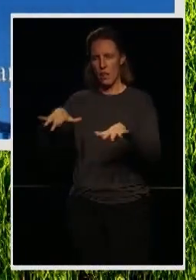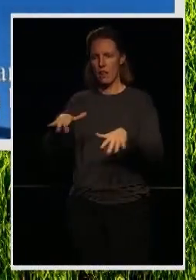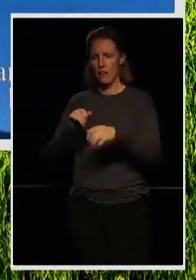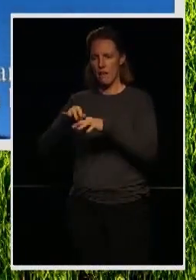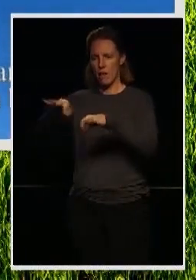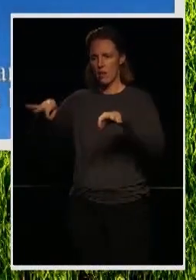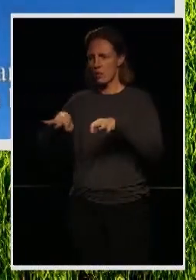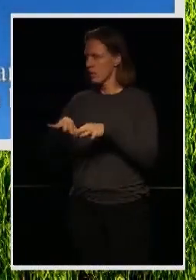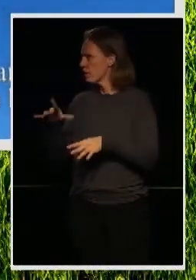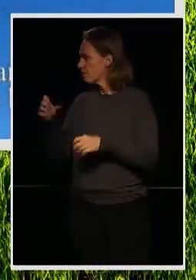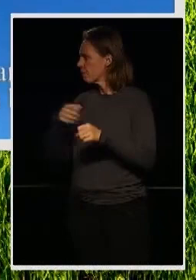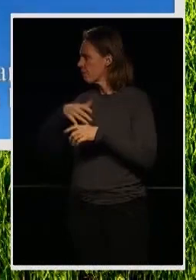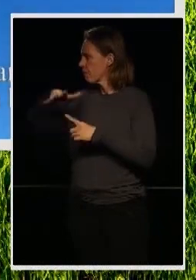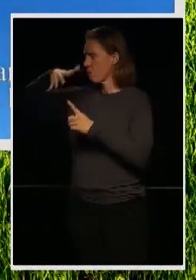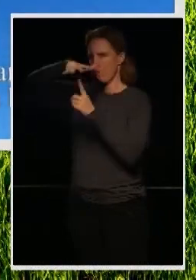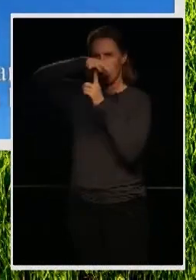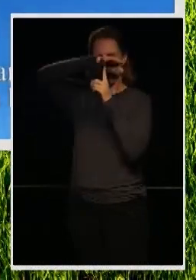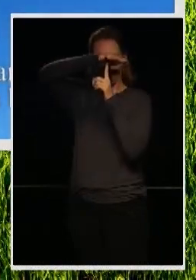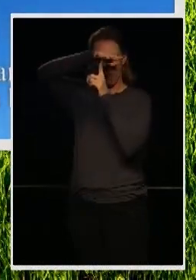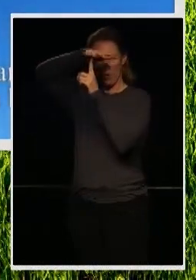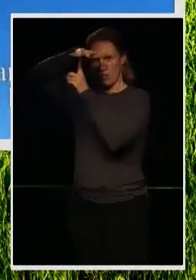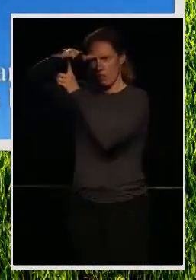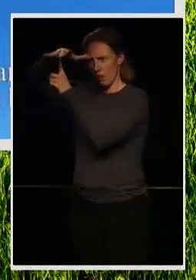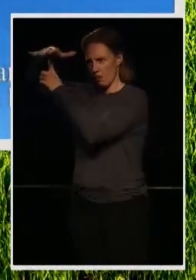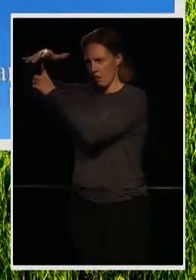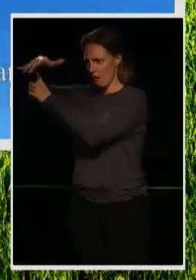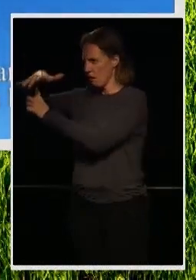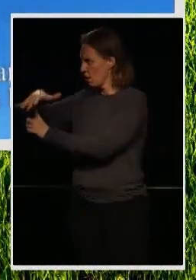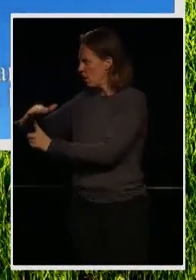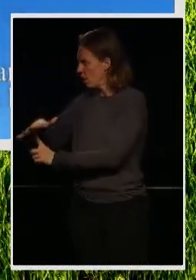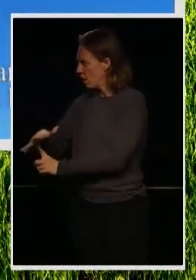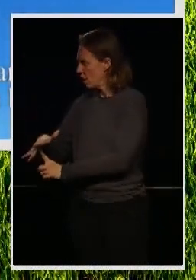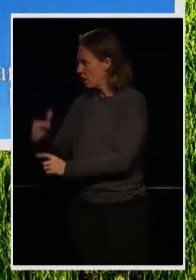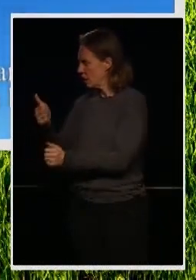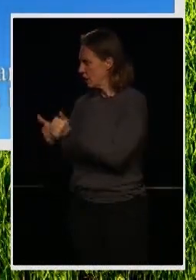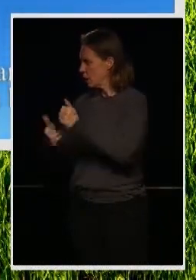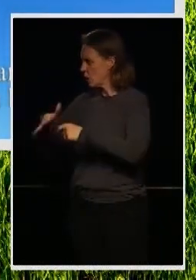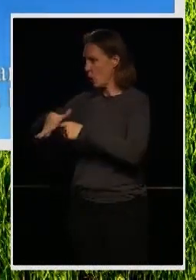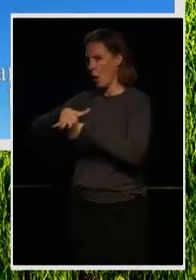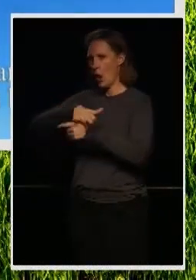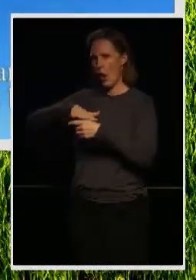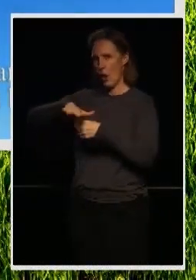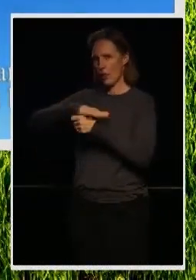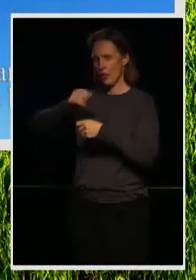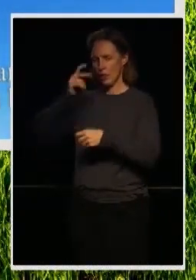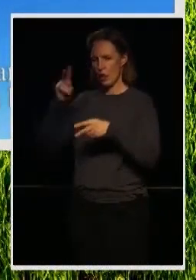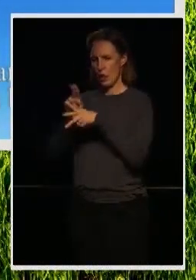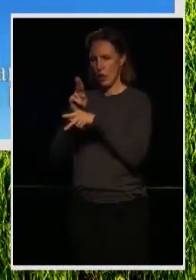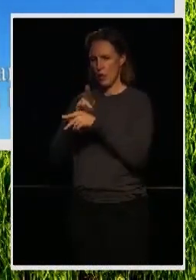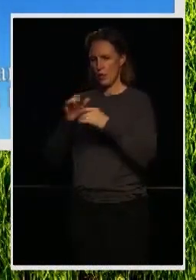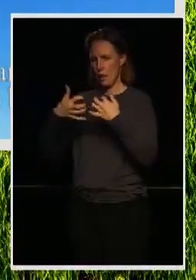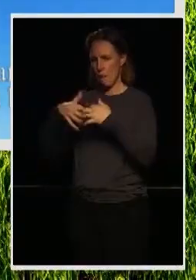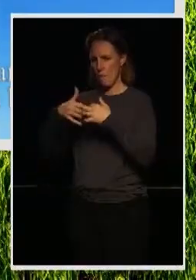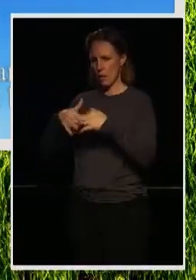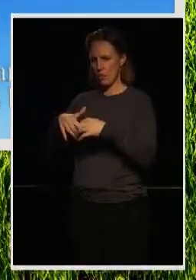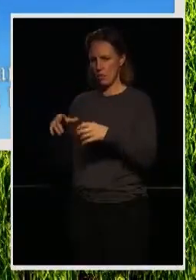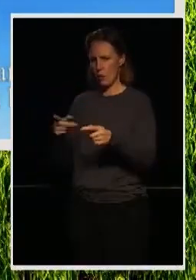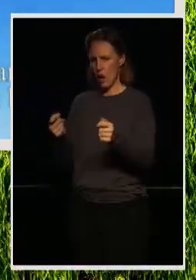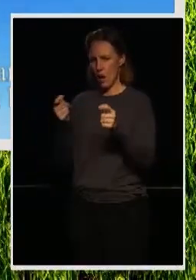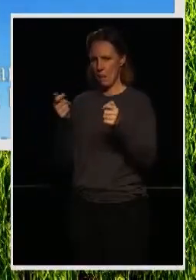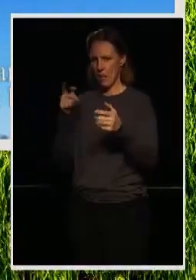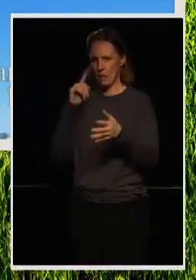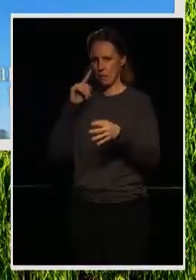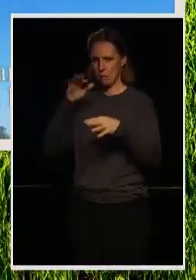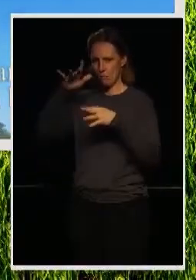field. So they fly automatically to the location, and at each location, they use machine vision to automatically detect the